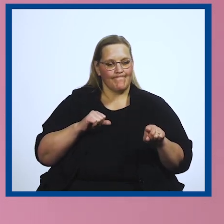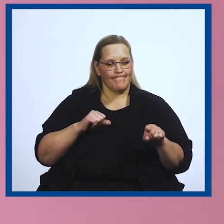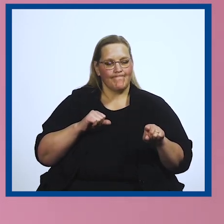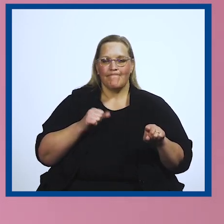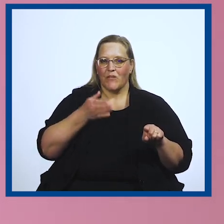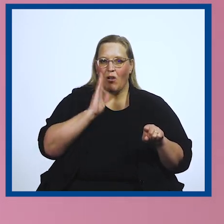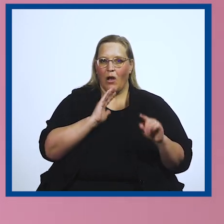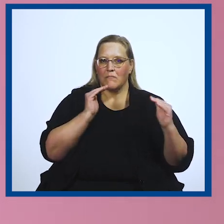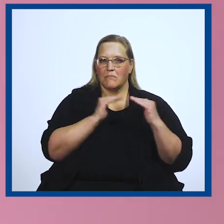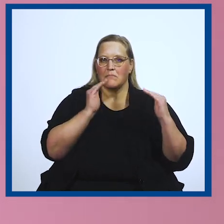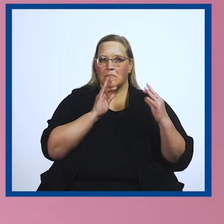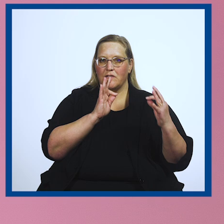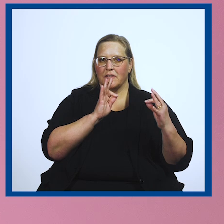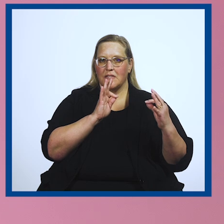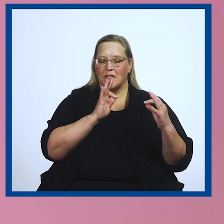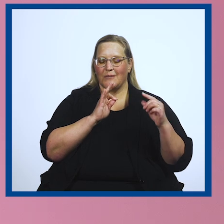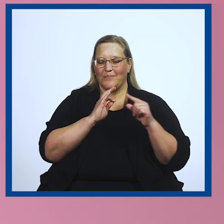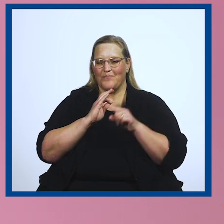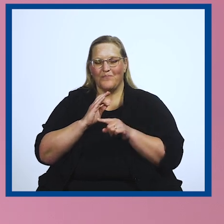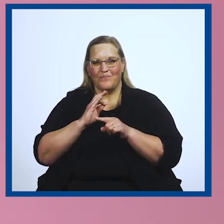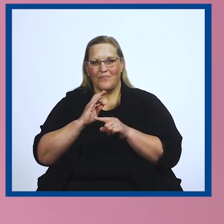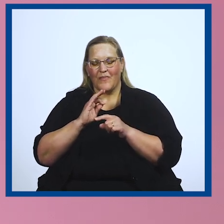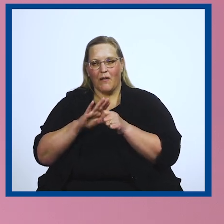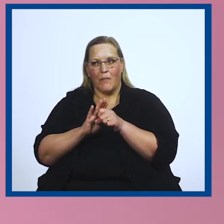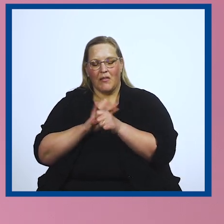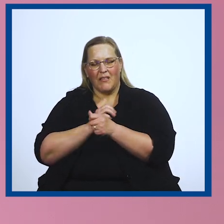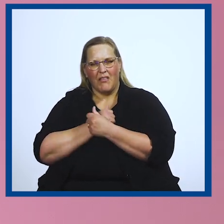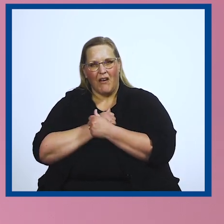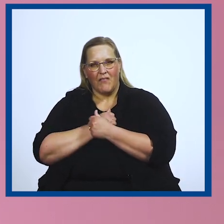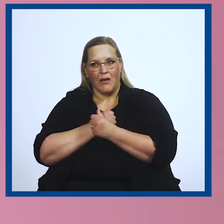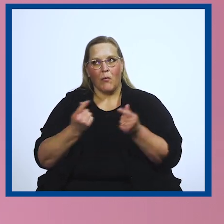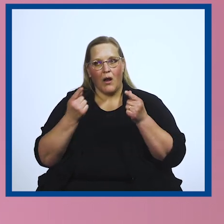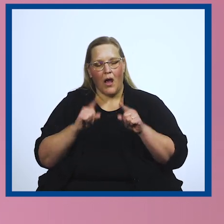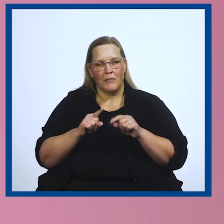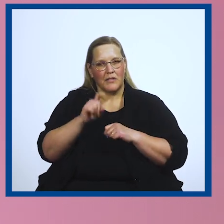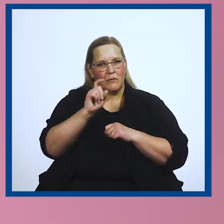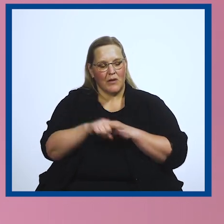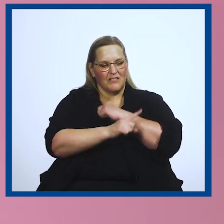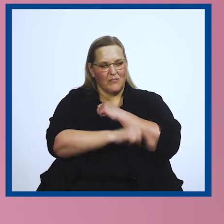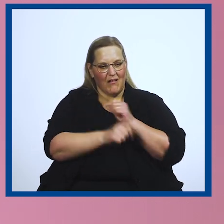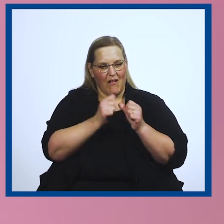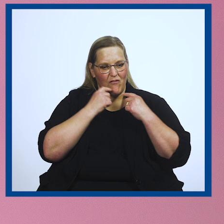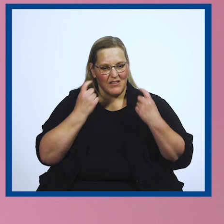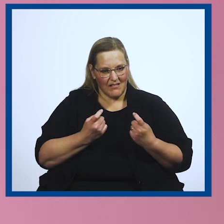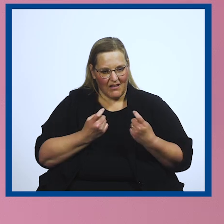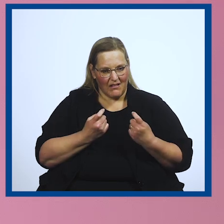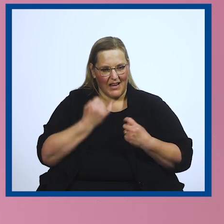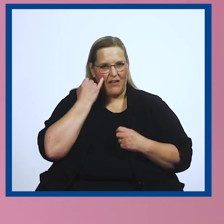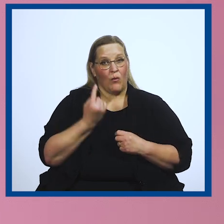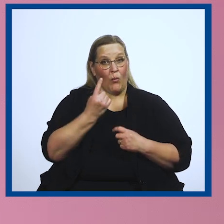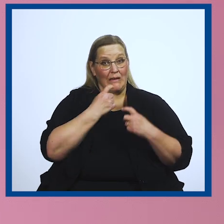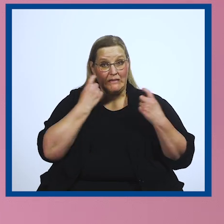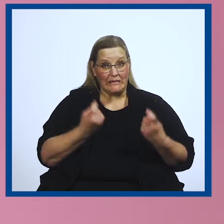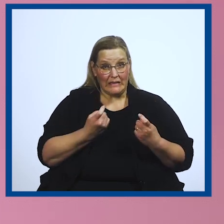just. And on the other, he's absolutely loving. What do you do when you're a God who must punish every sin? Because if you let even one sin